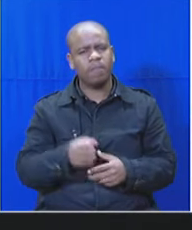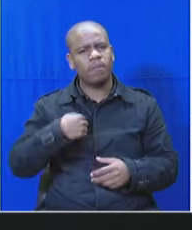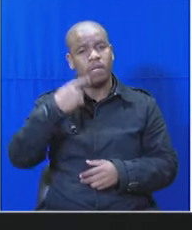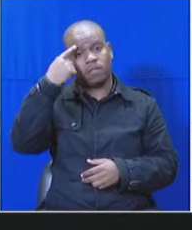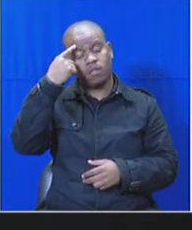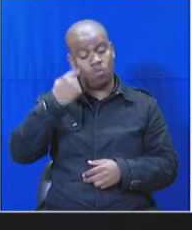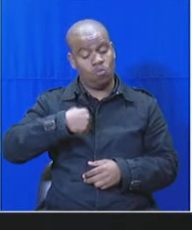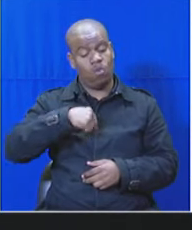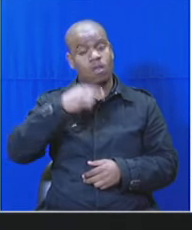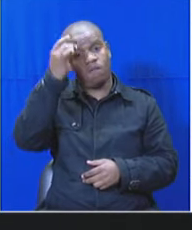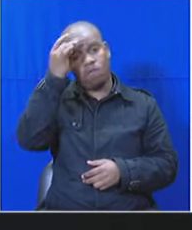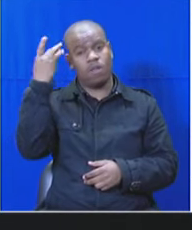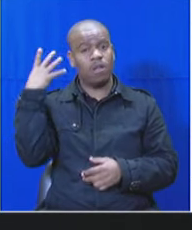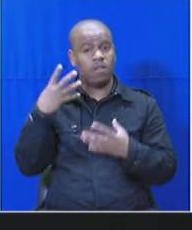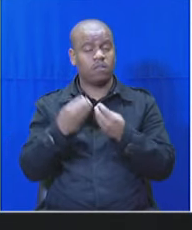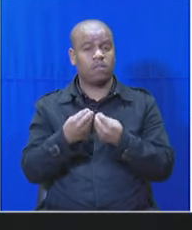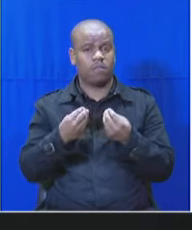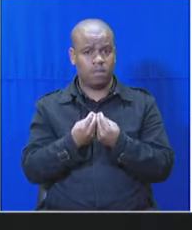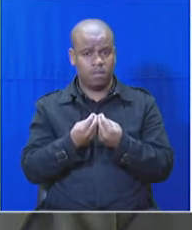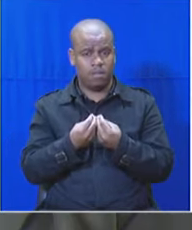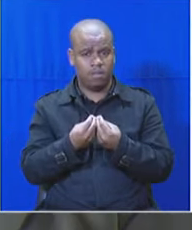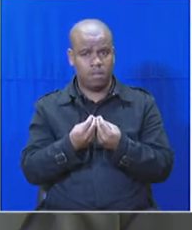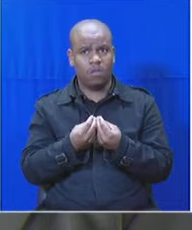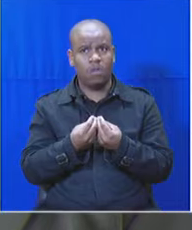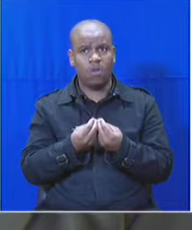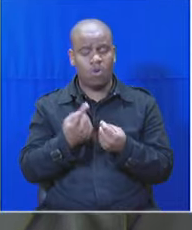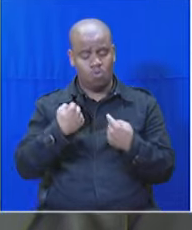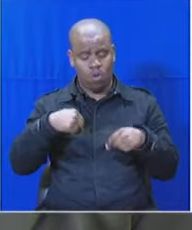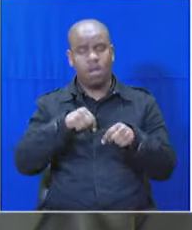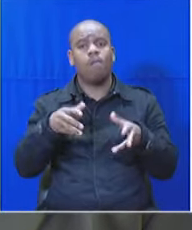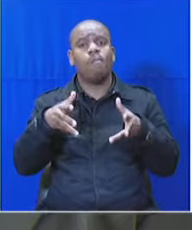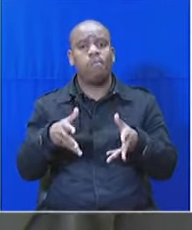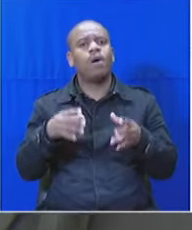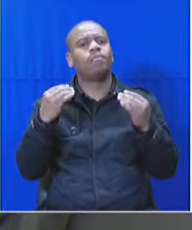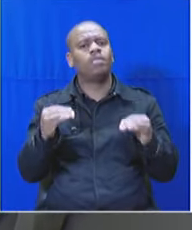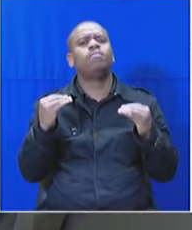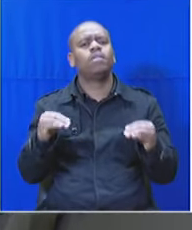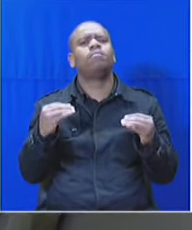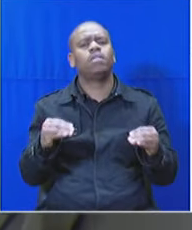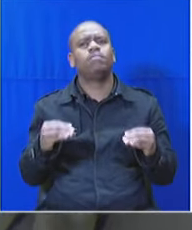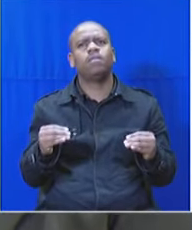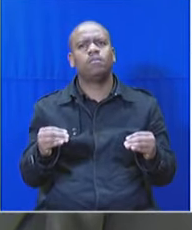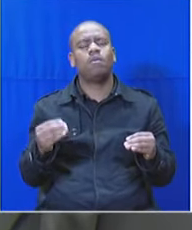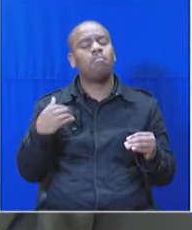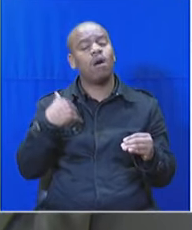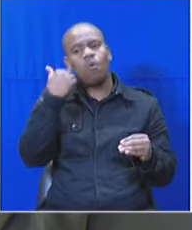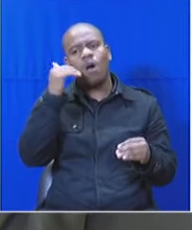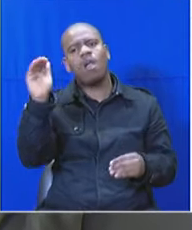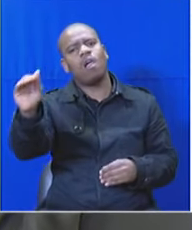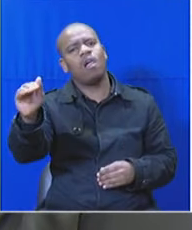forgetting that we are actually busy with the House. And I'm just drawing your attention to